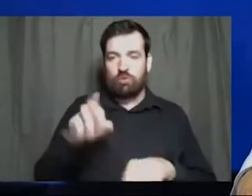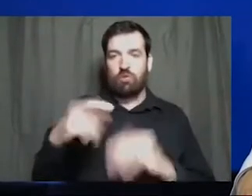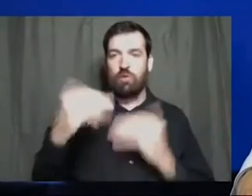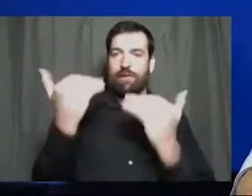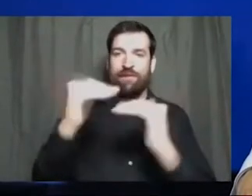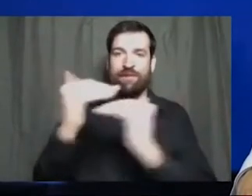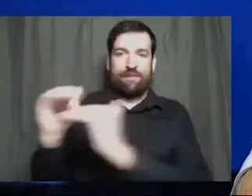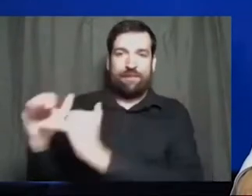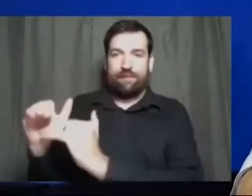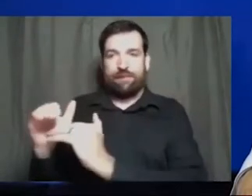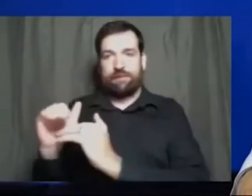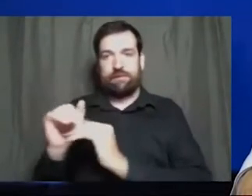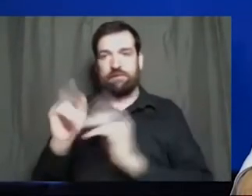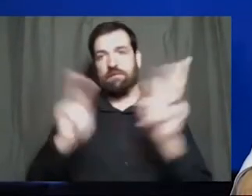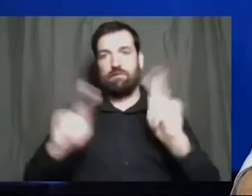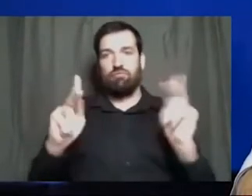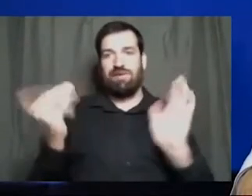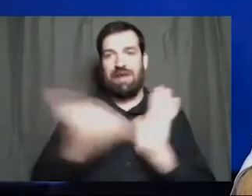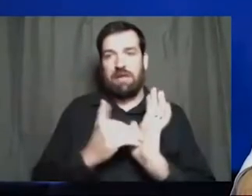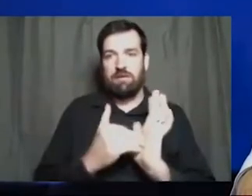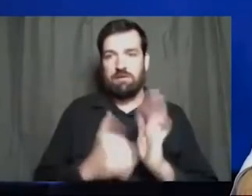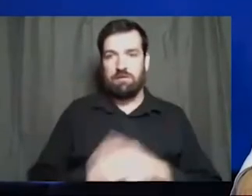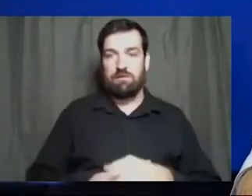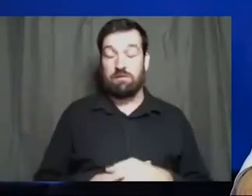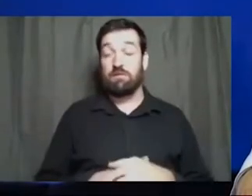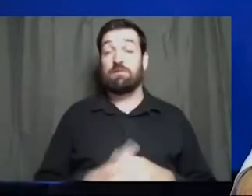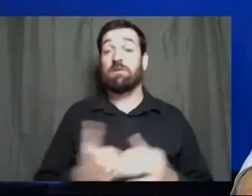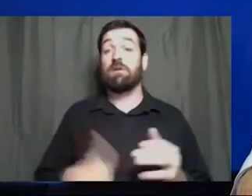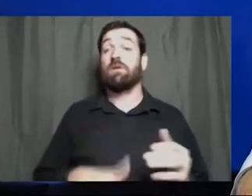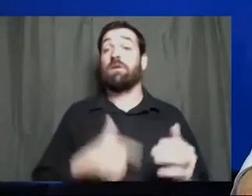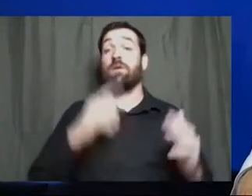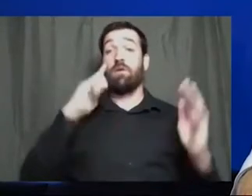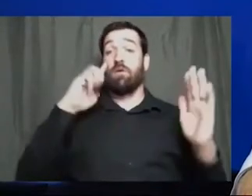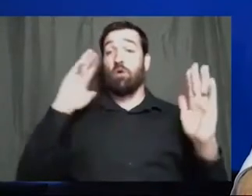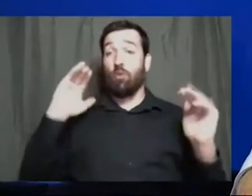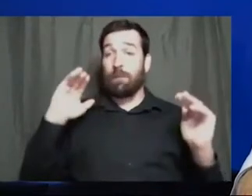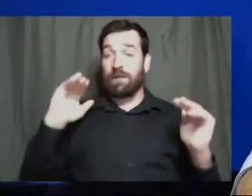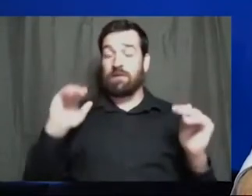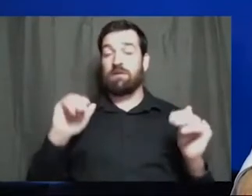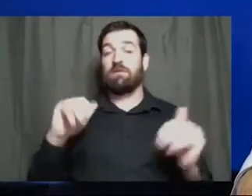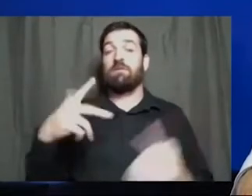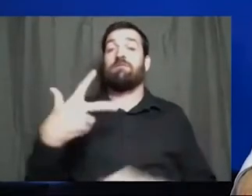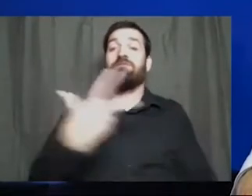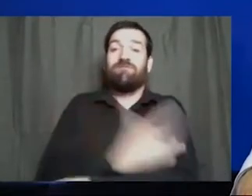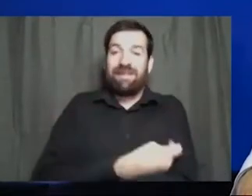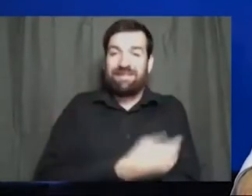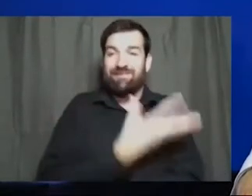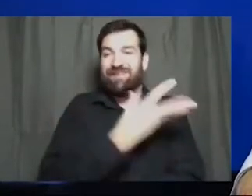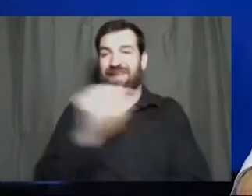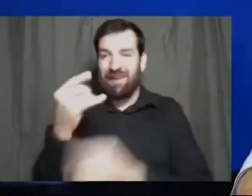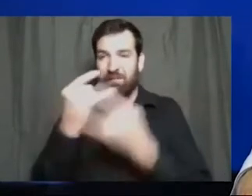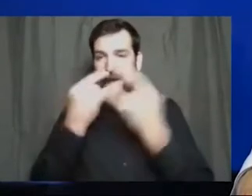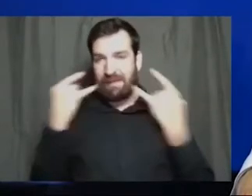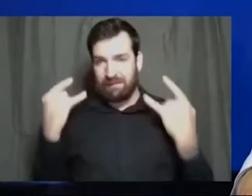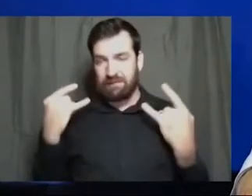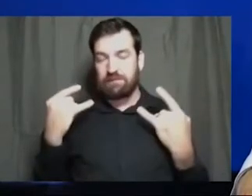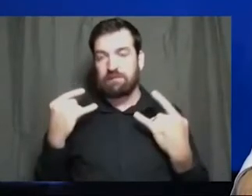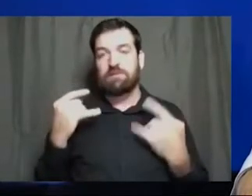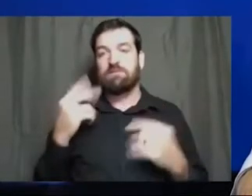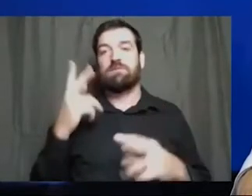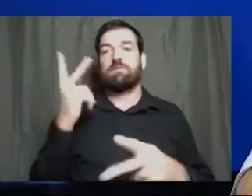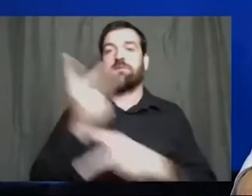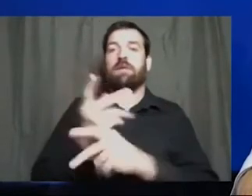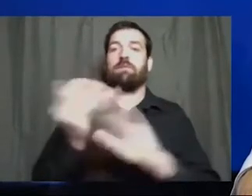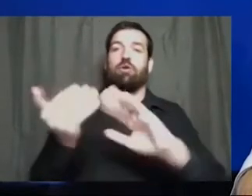And so I think what we are hoping is that vaccination and masking will keep our community safe as long as we're